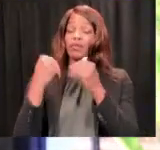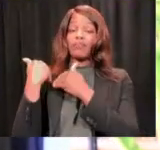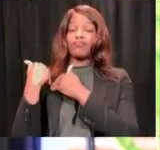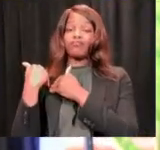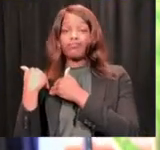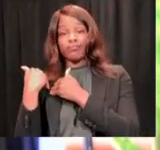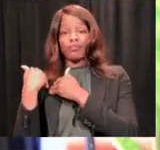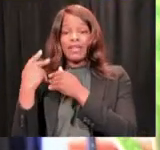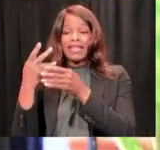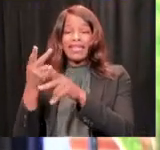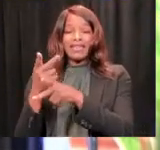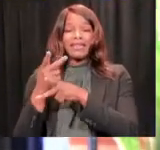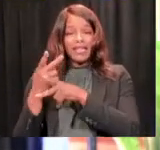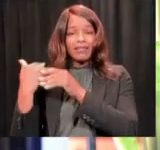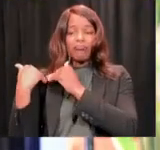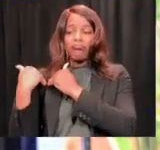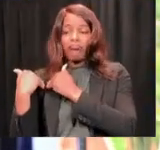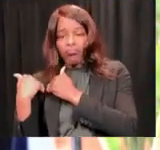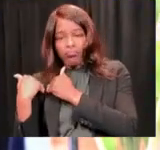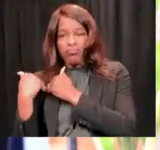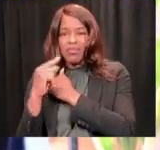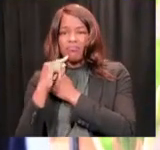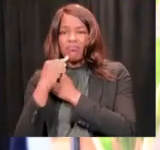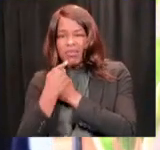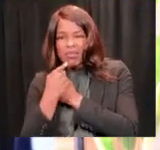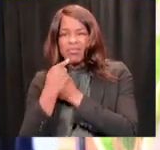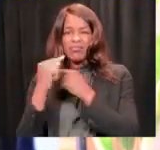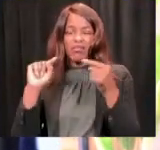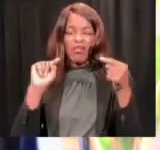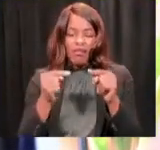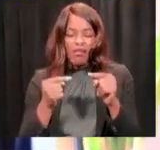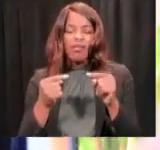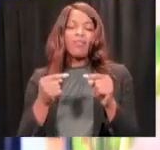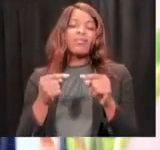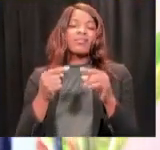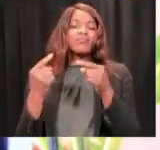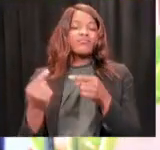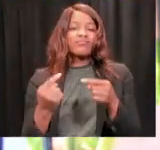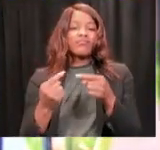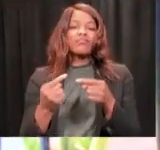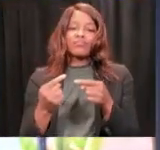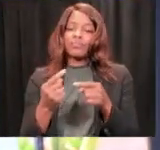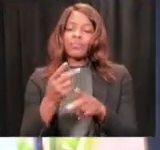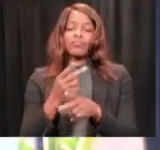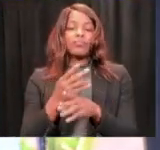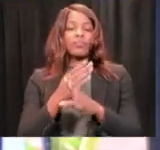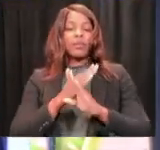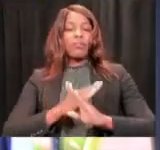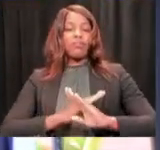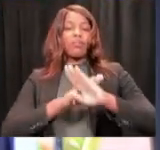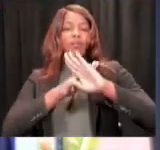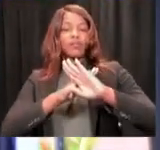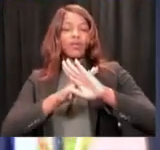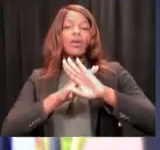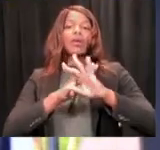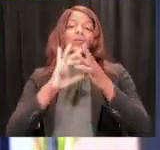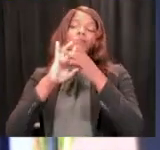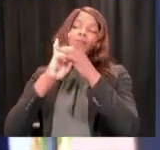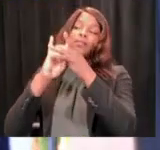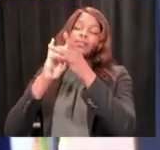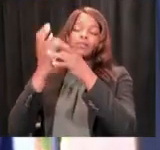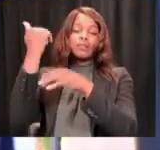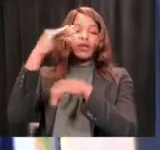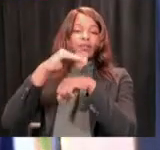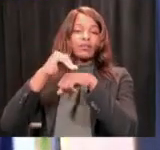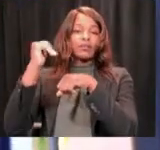the pain and the grudge and the bitterness, it will drag you down. It will keep you from the relationship God has called you to. It